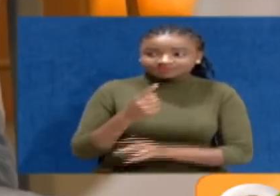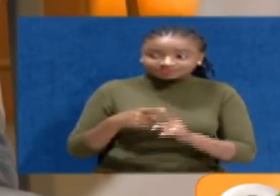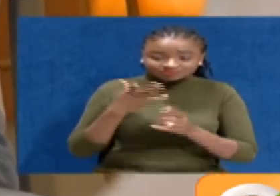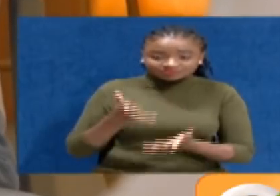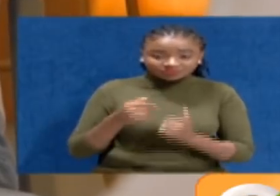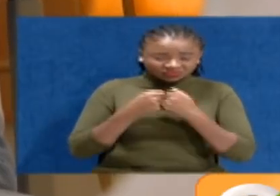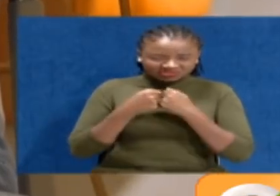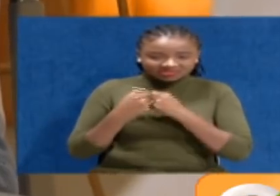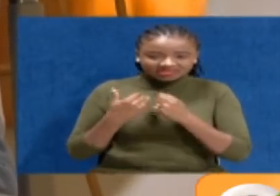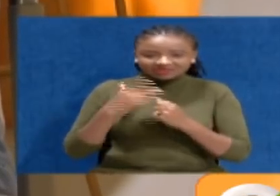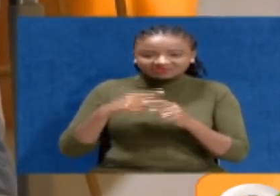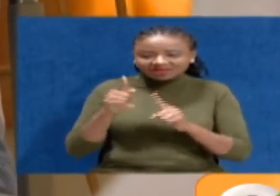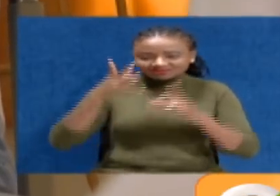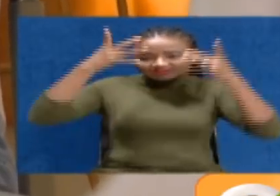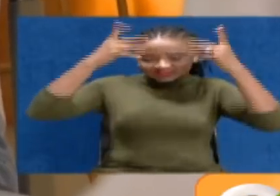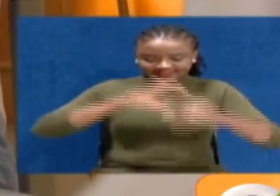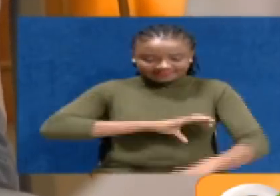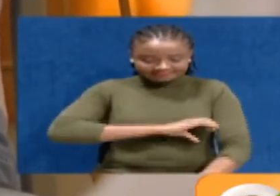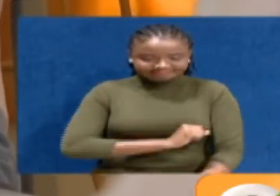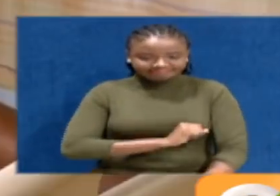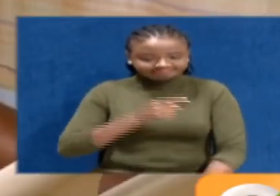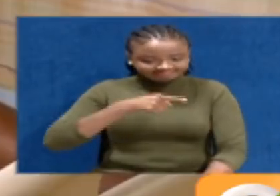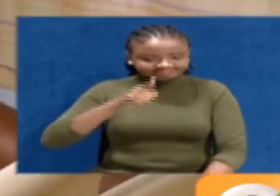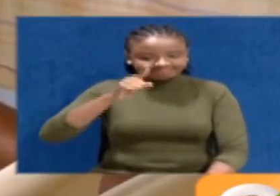new challenge, Kennedy decided to soldier on